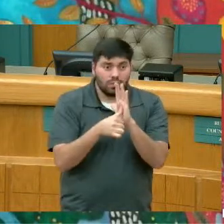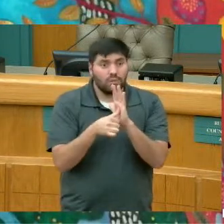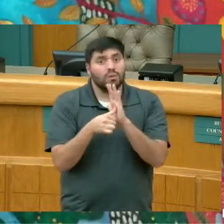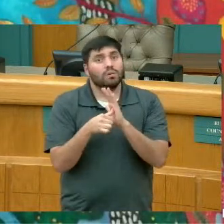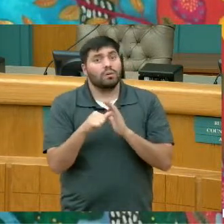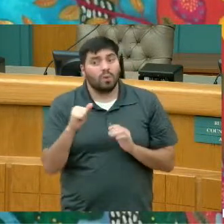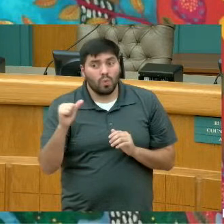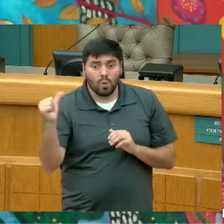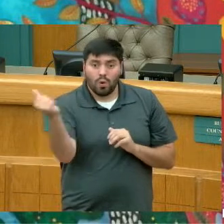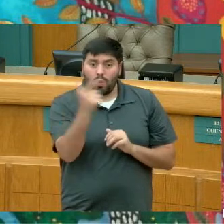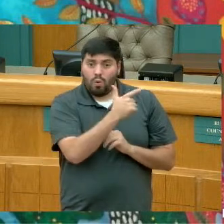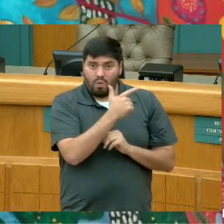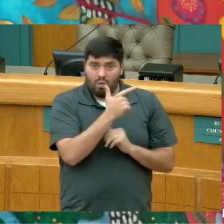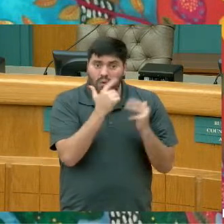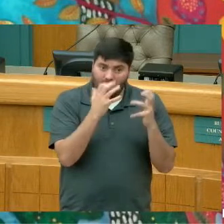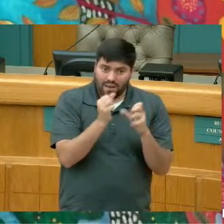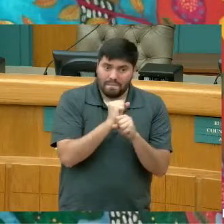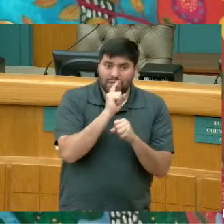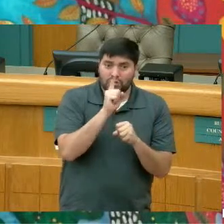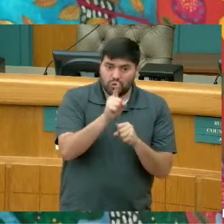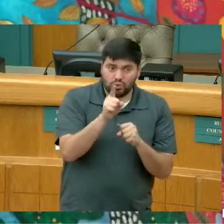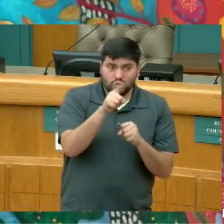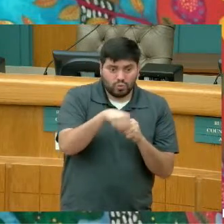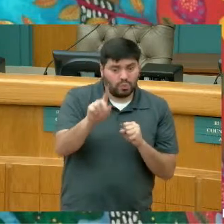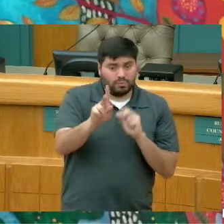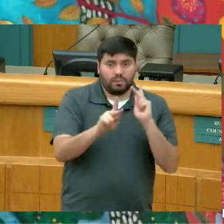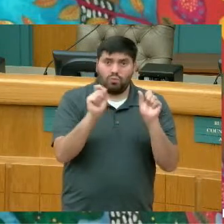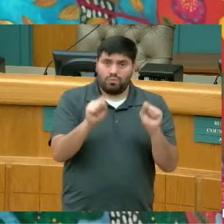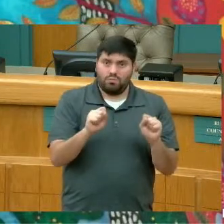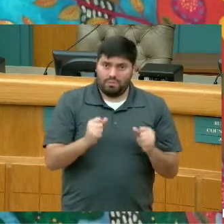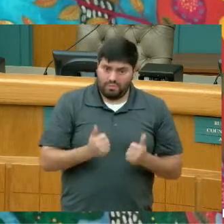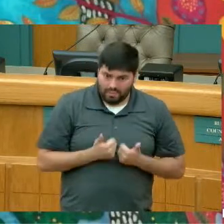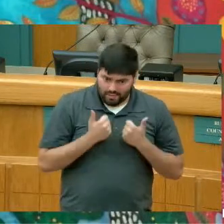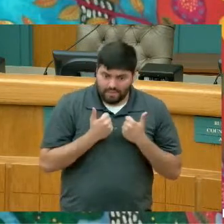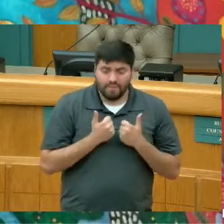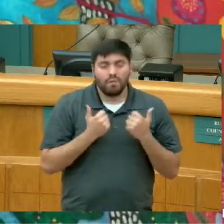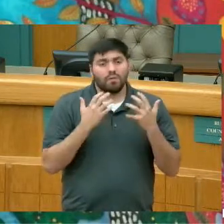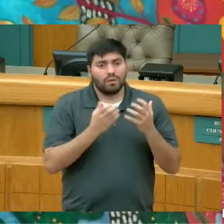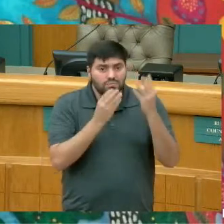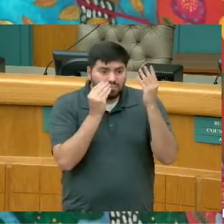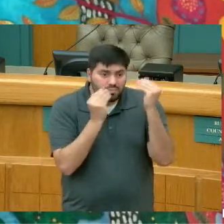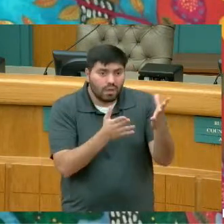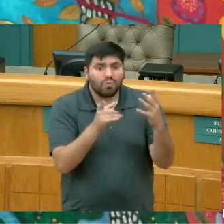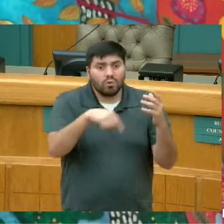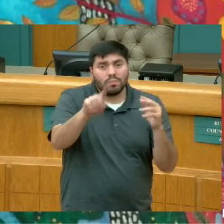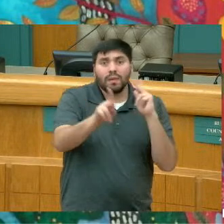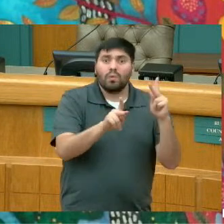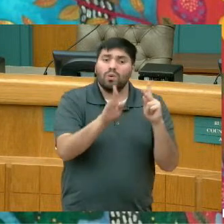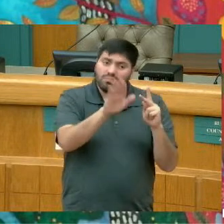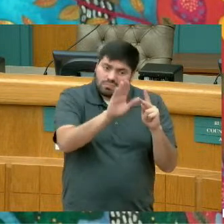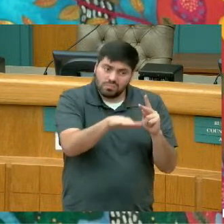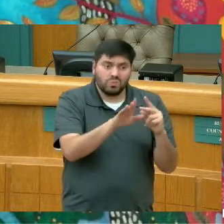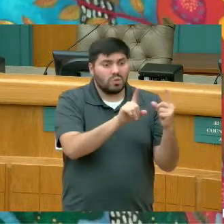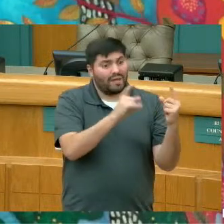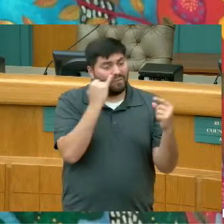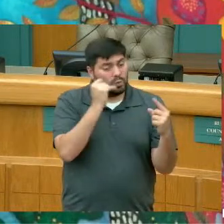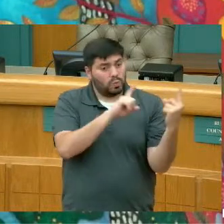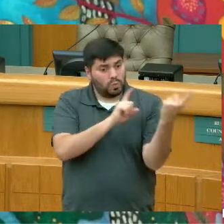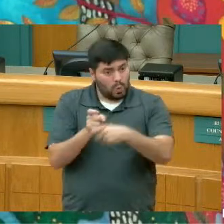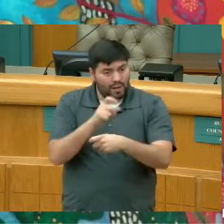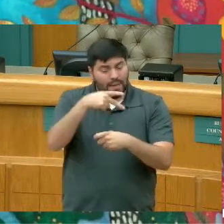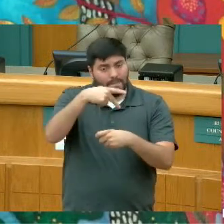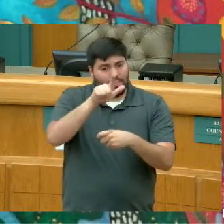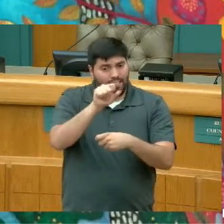who know a survivor to make certain that they give the gift of life and tell them about their donation and what it can do for 2